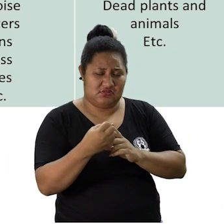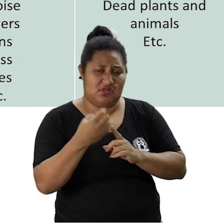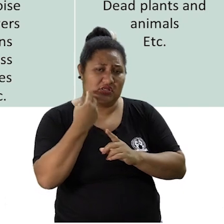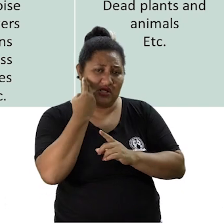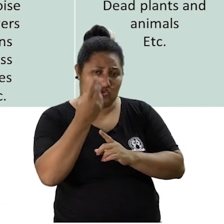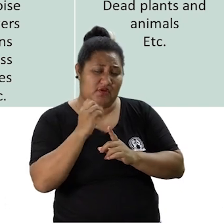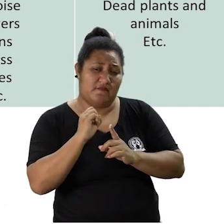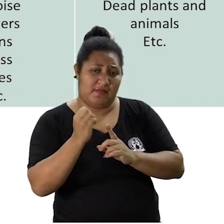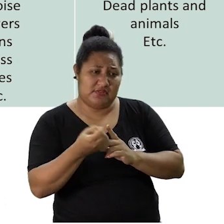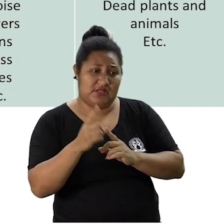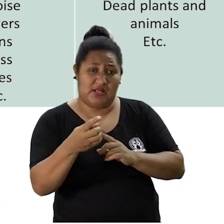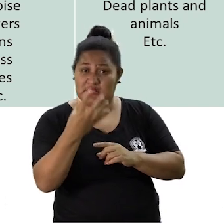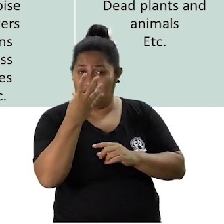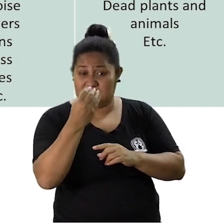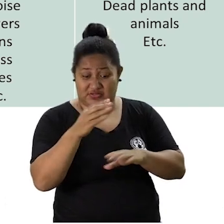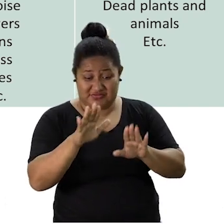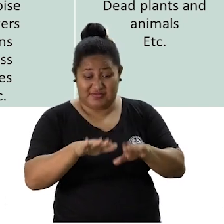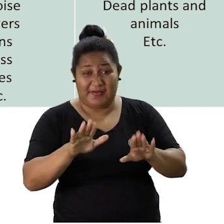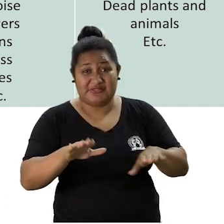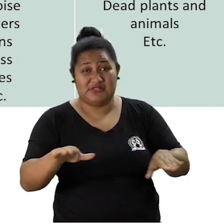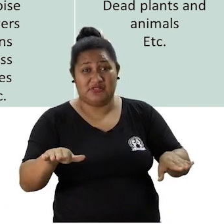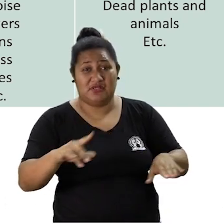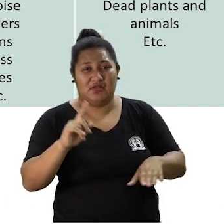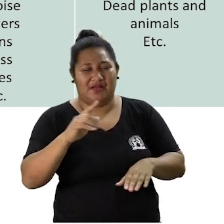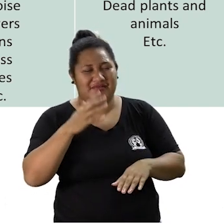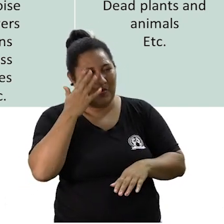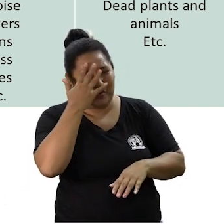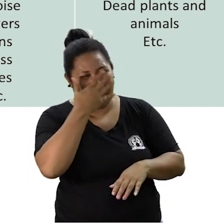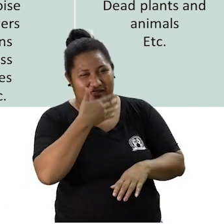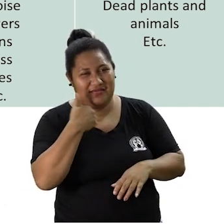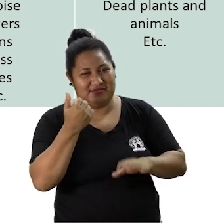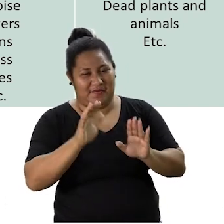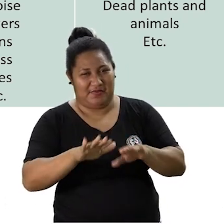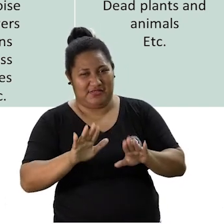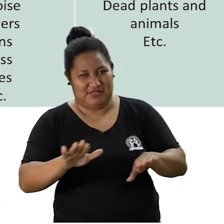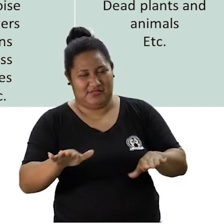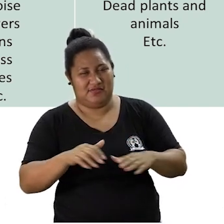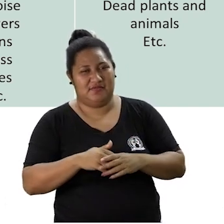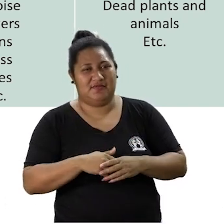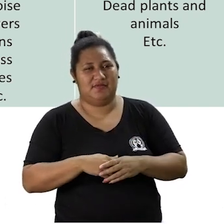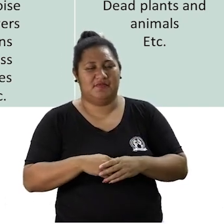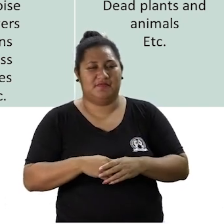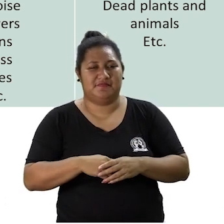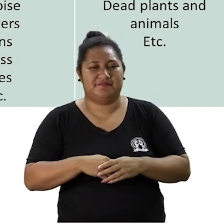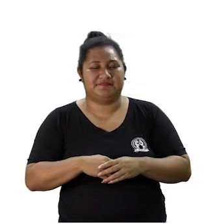Ia, ma le ata leo tamaiti nei. Ia, o au le lei a le ata leo tamaiti.